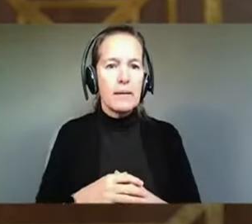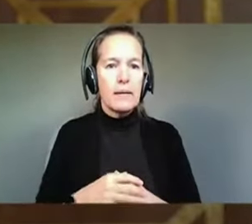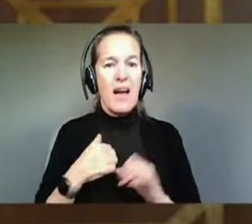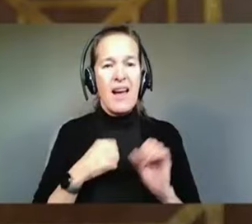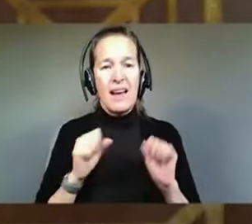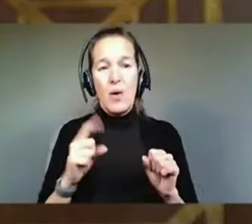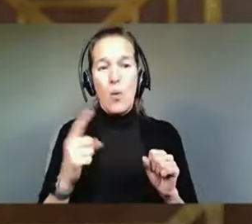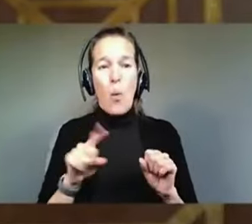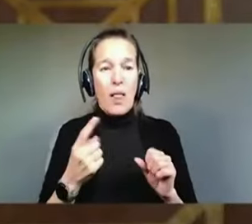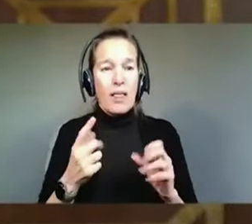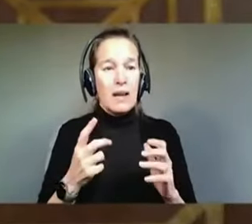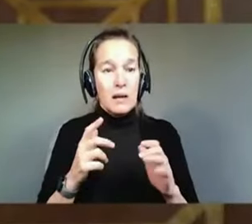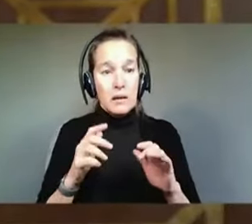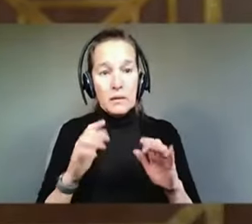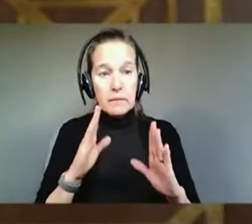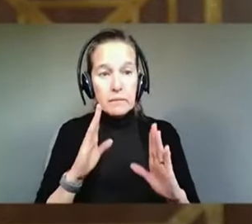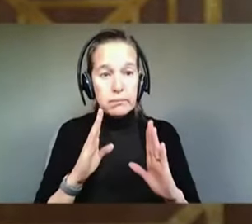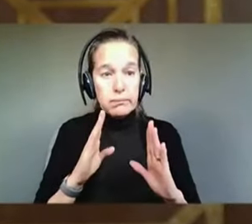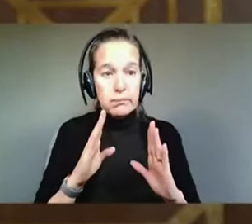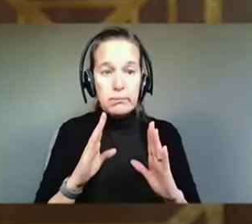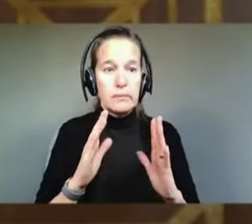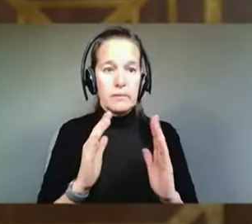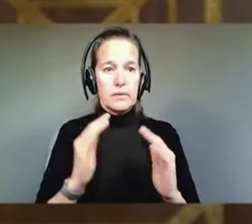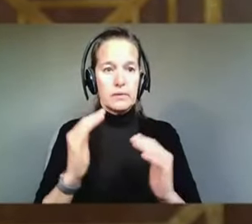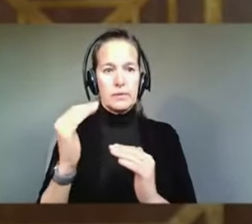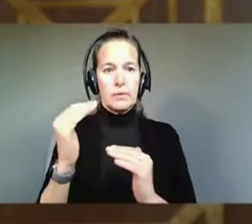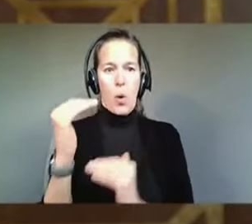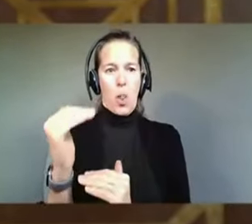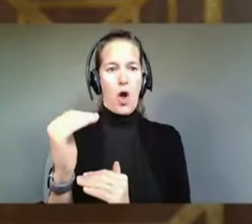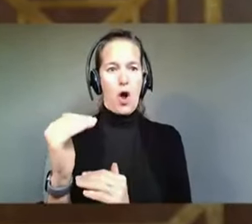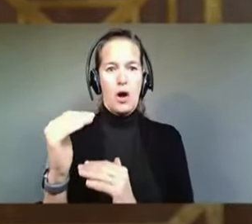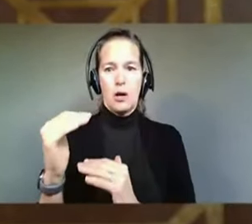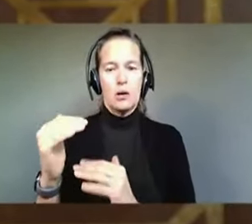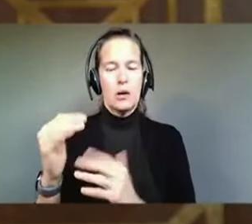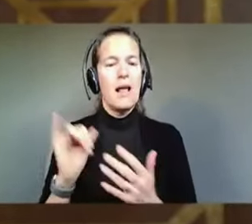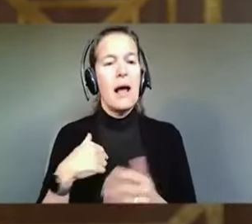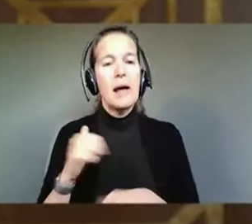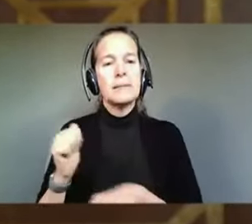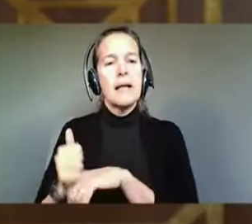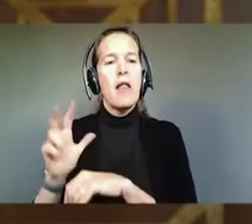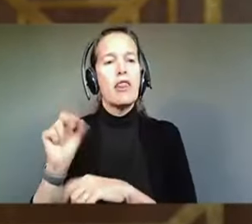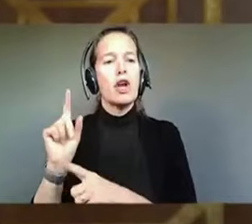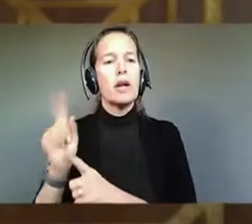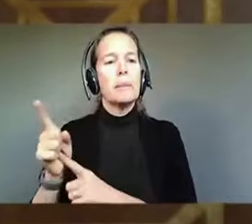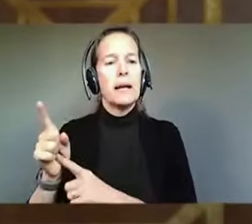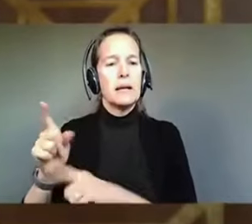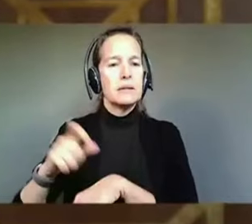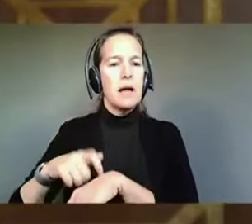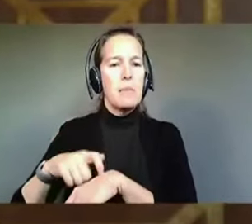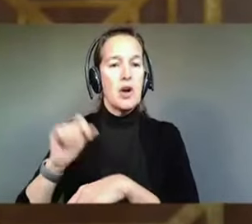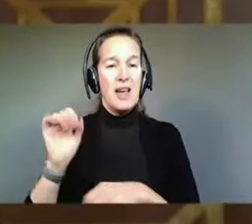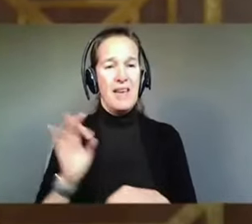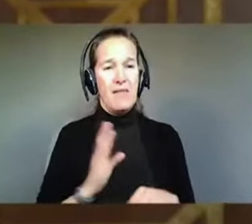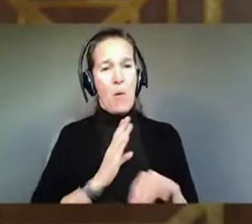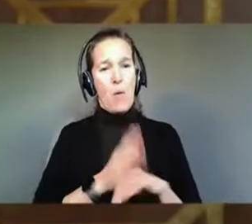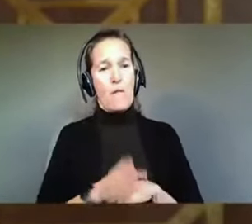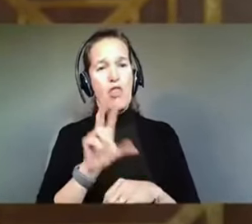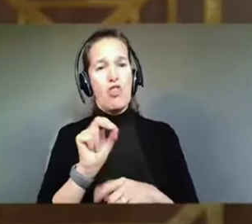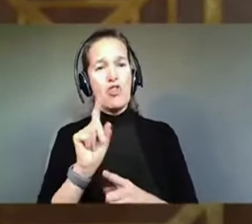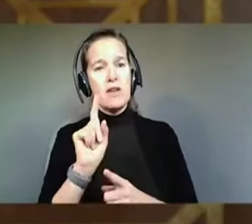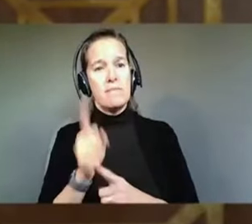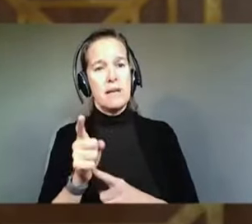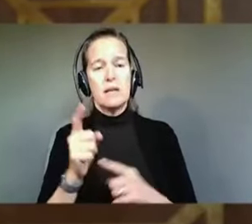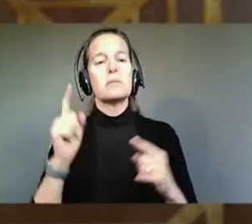so long. I set like a little timer for about 30 minutes, because if I go over that, I start getting